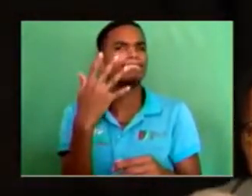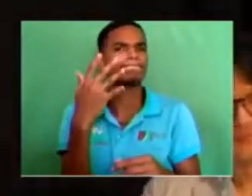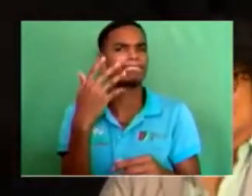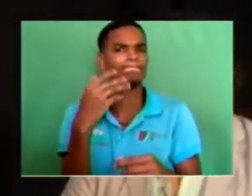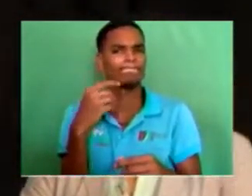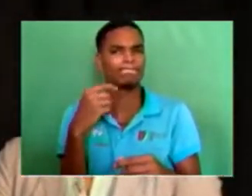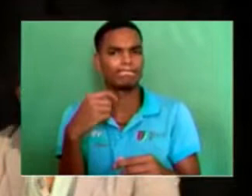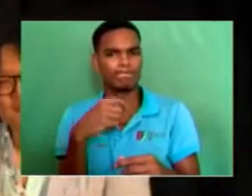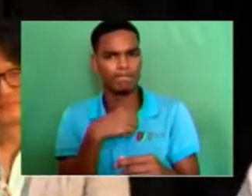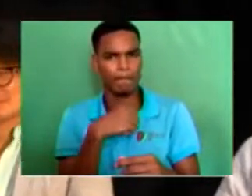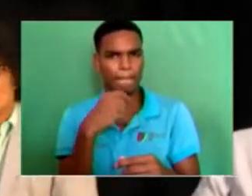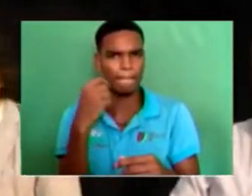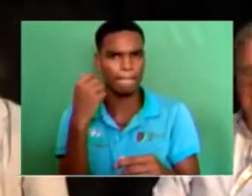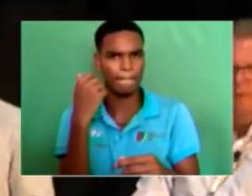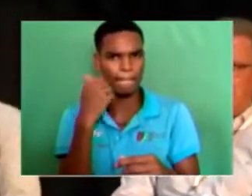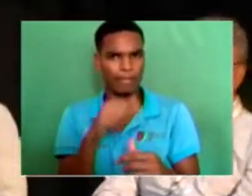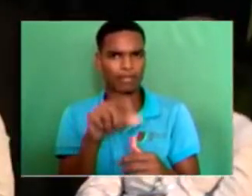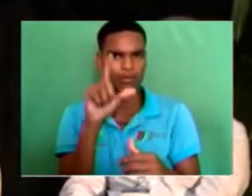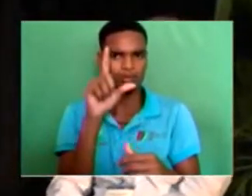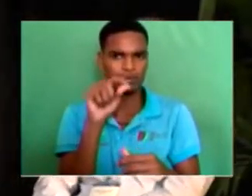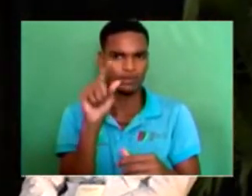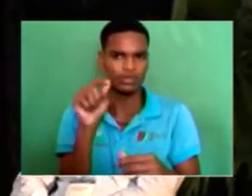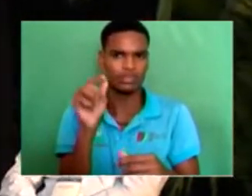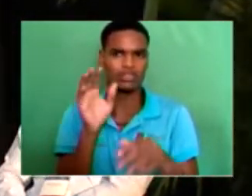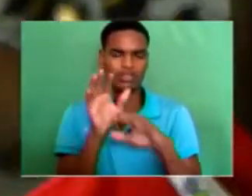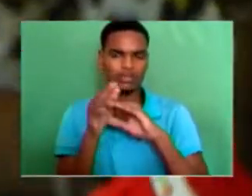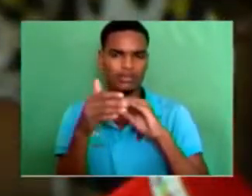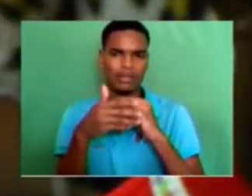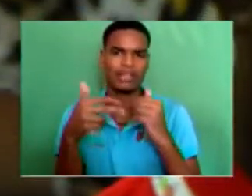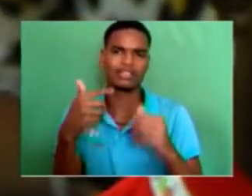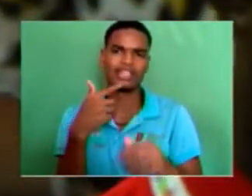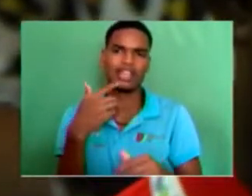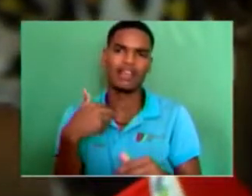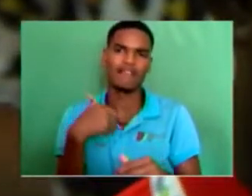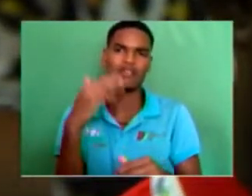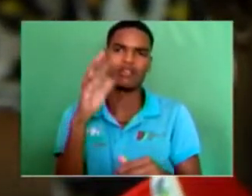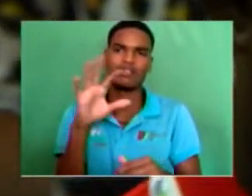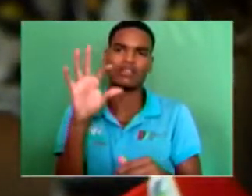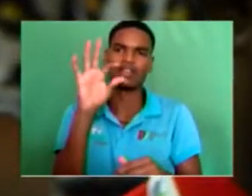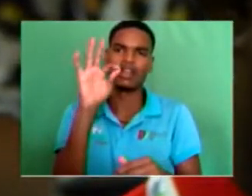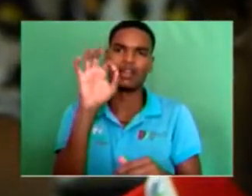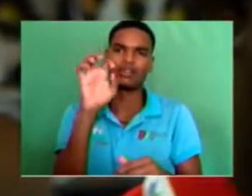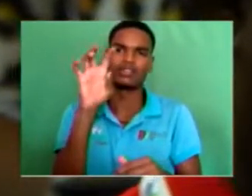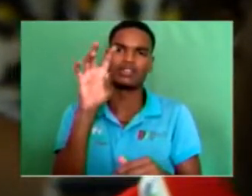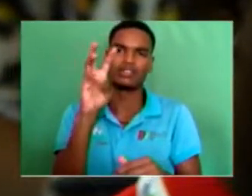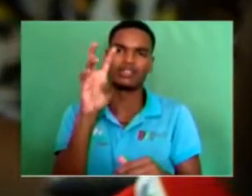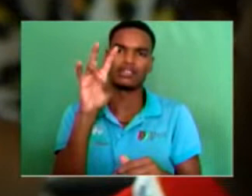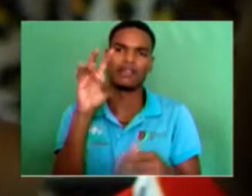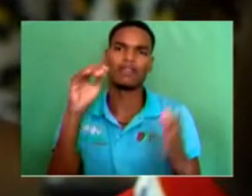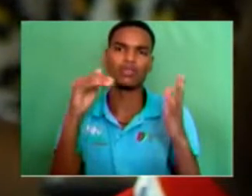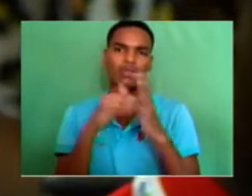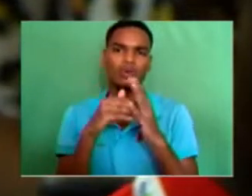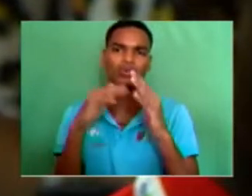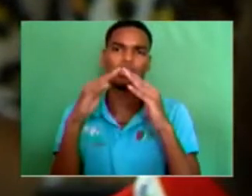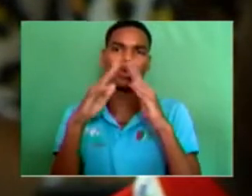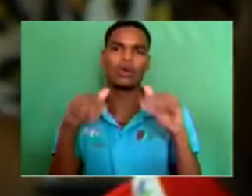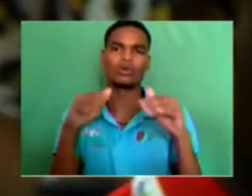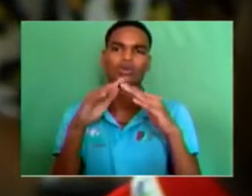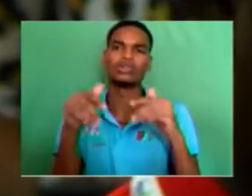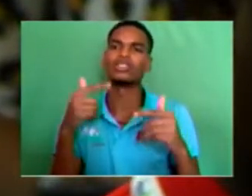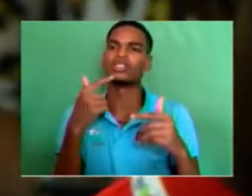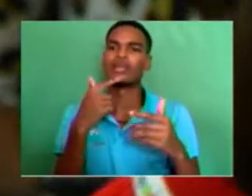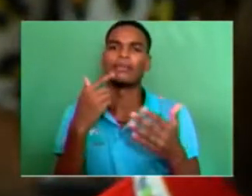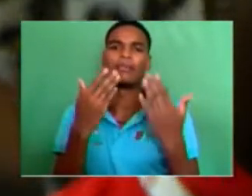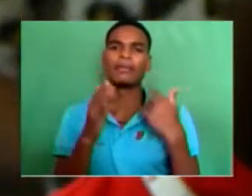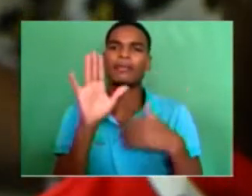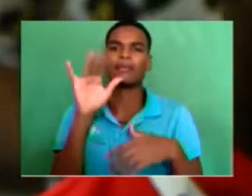2020 figures, Jamaica has, say, 967,000 households. So if, let's say, by